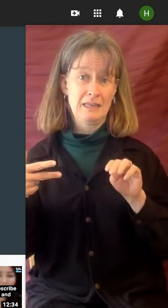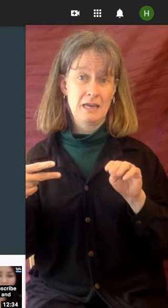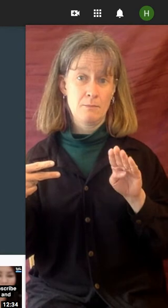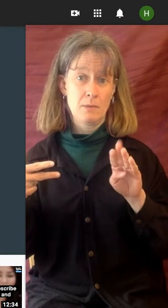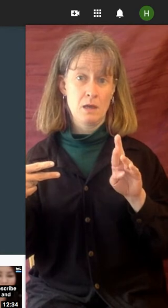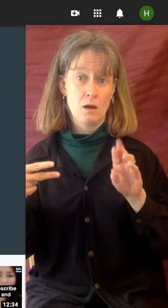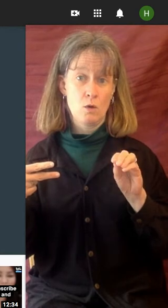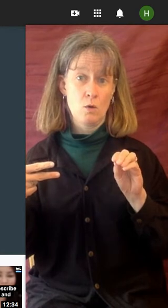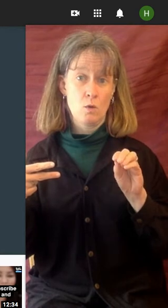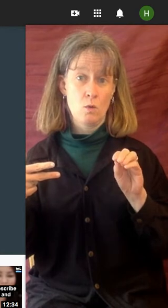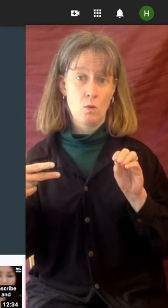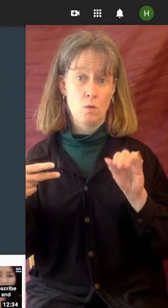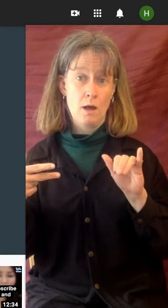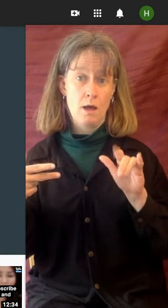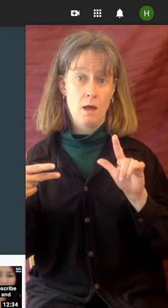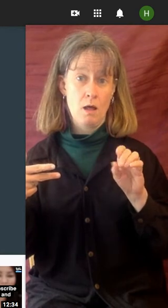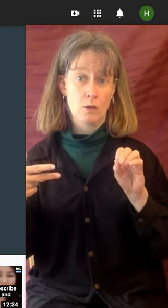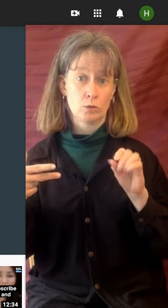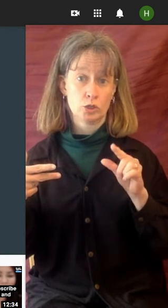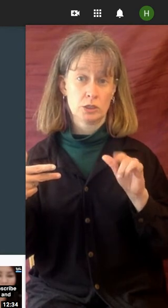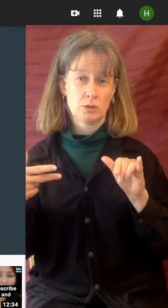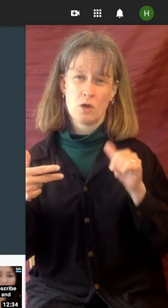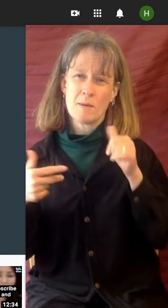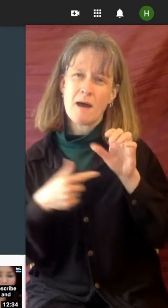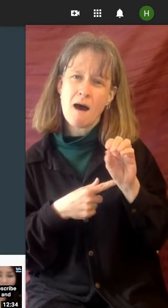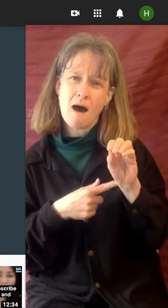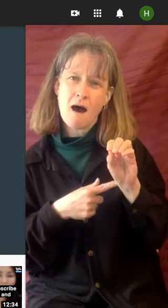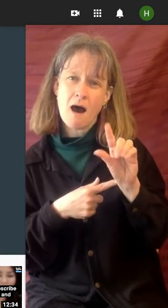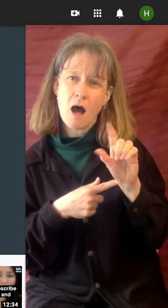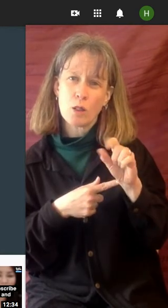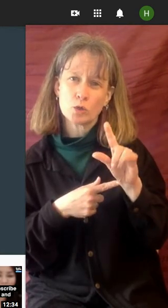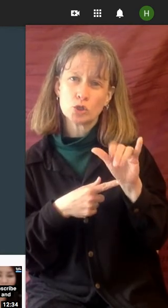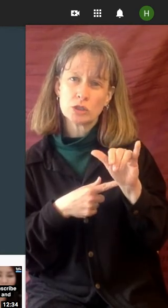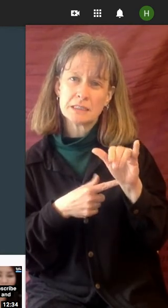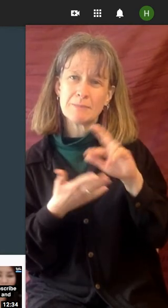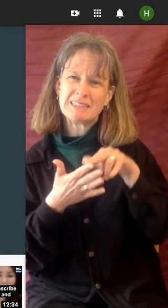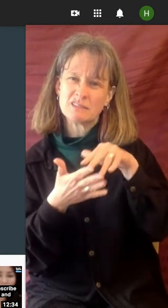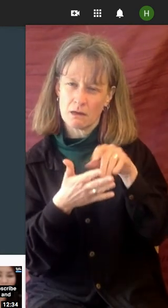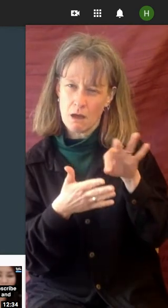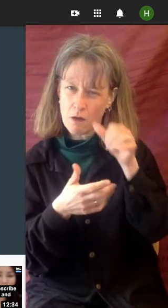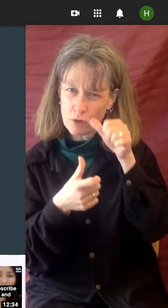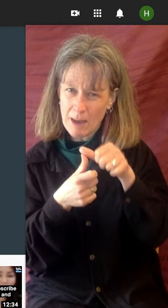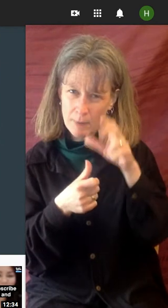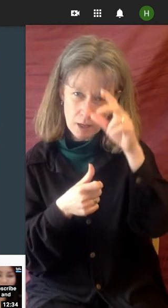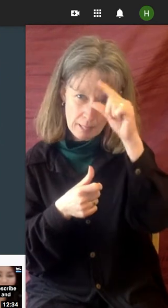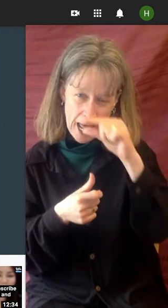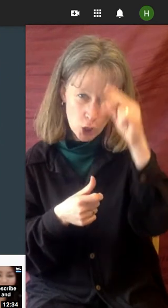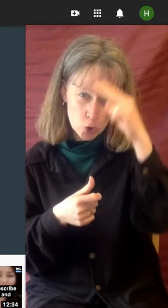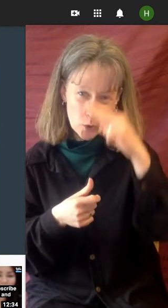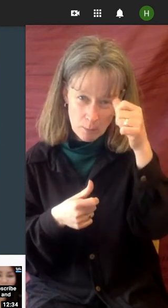Embryology, that ology should remind you of study of